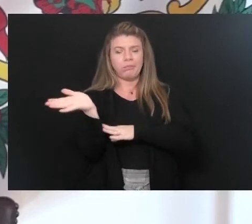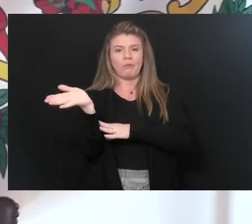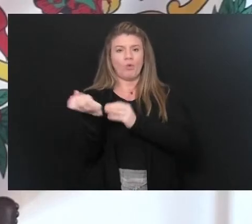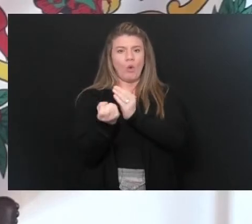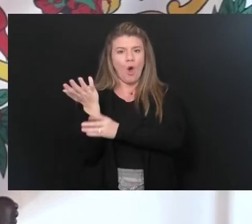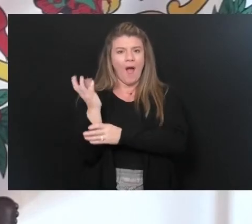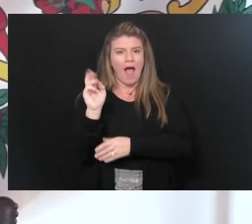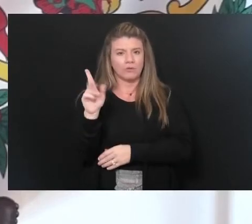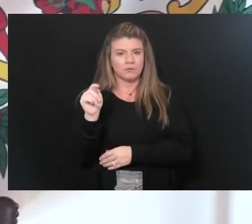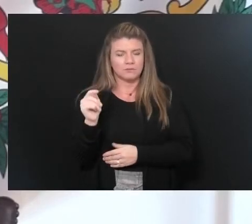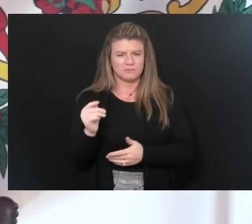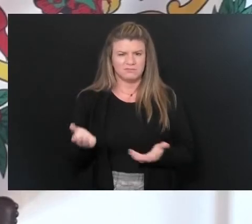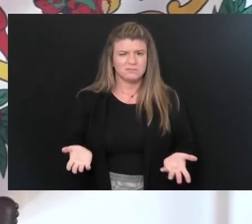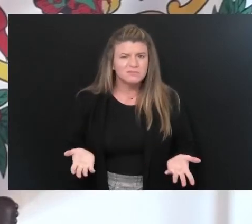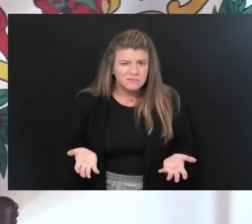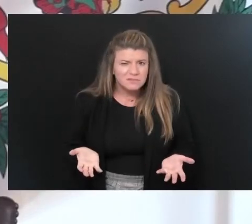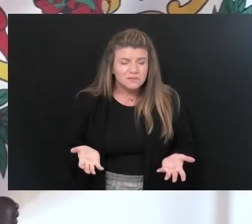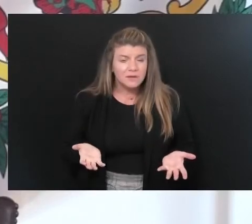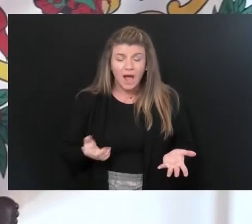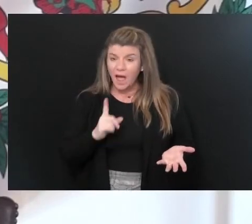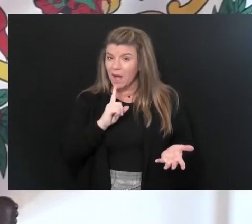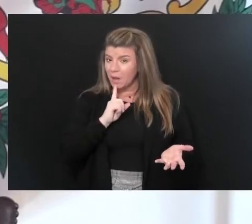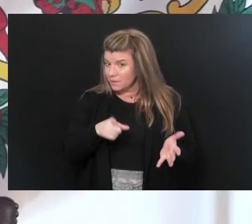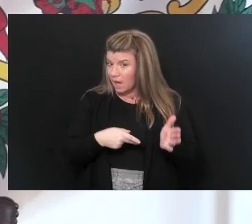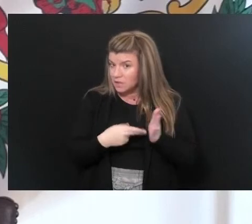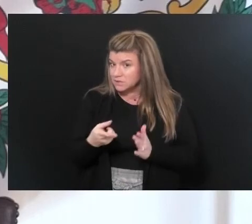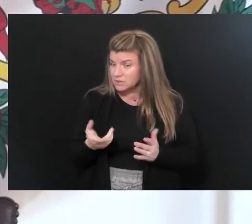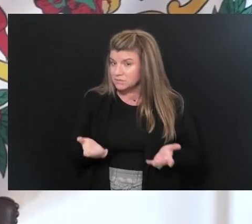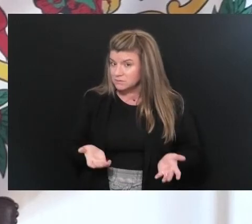I'm telling you the truth. I am telling you the honest truth.